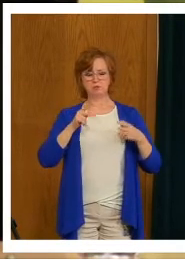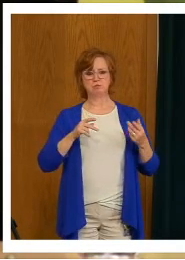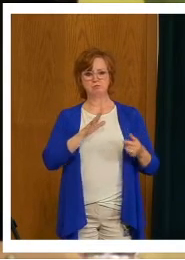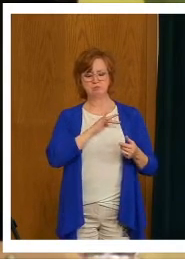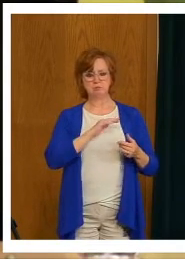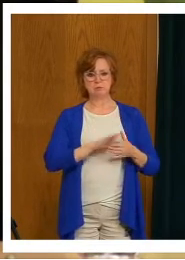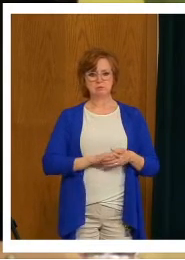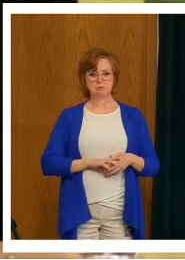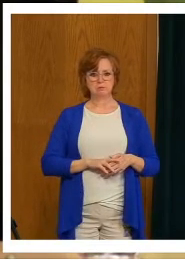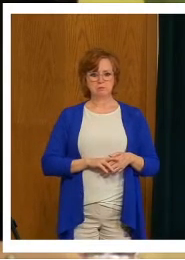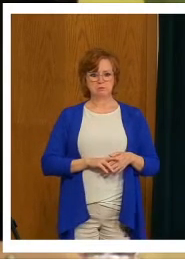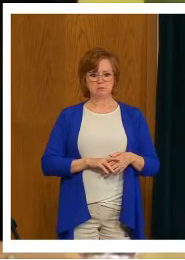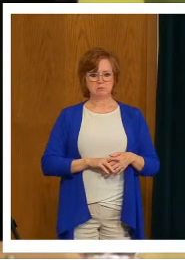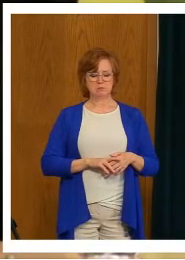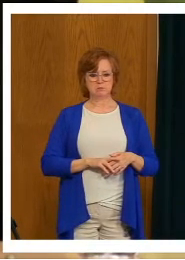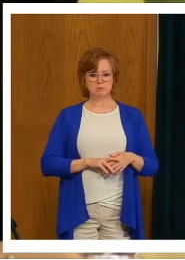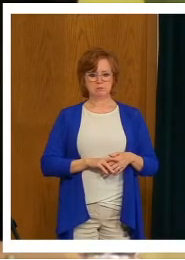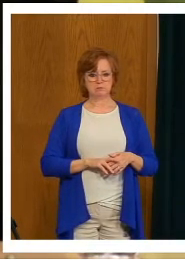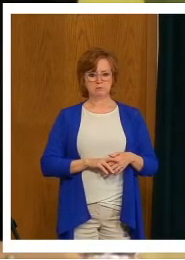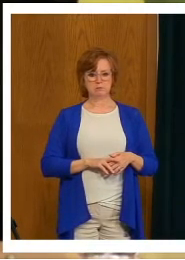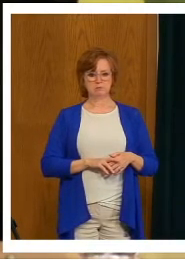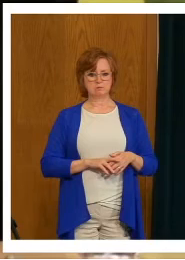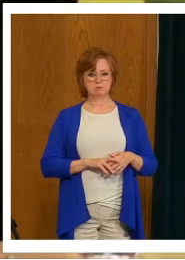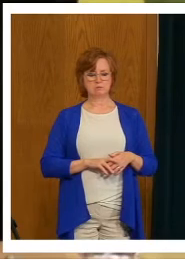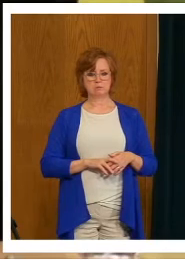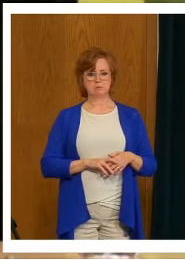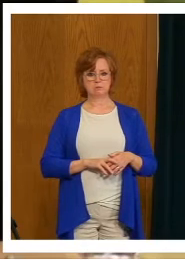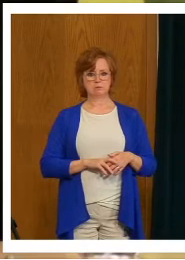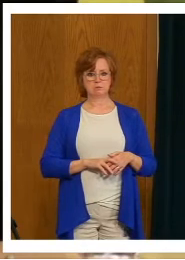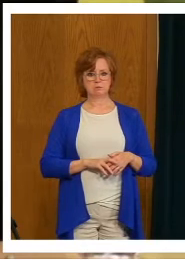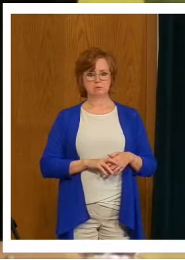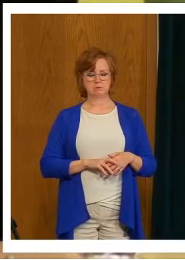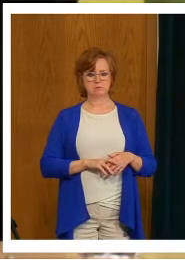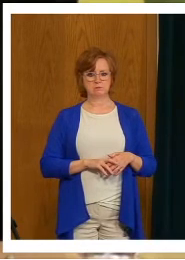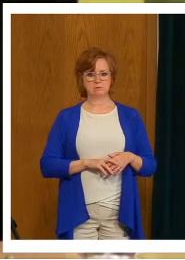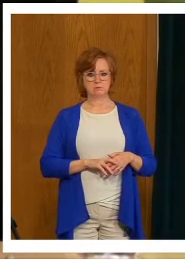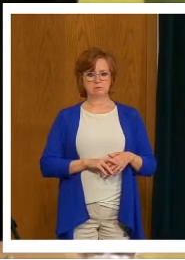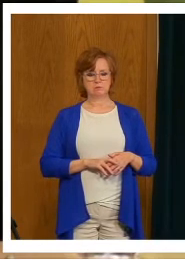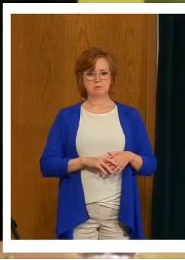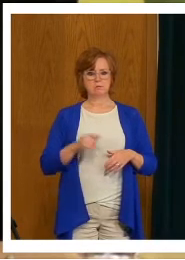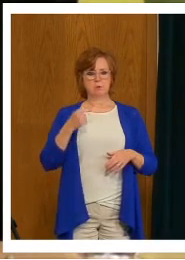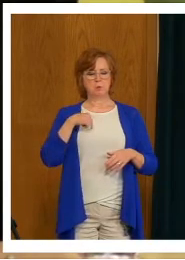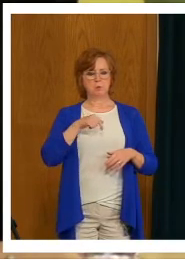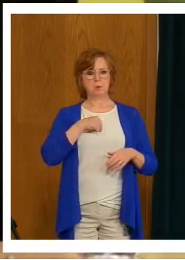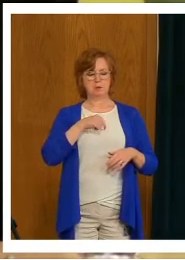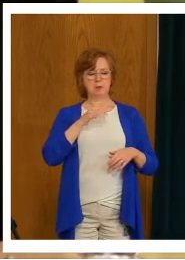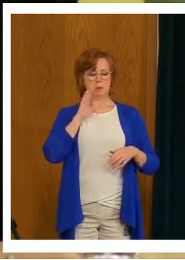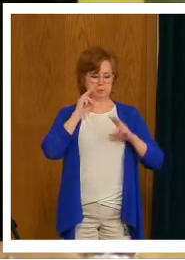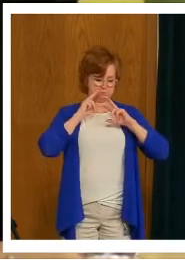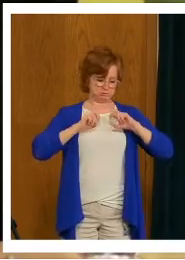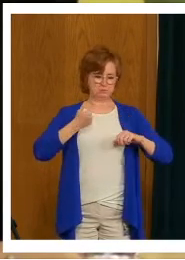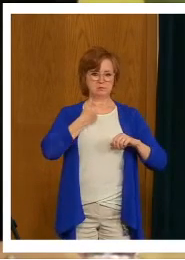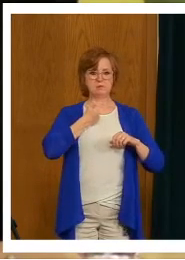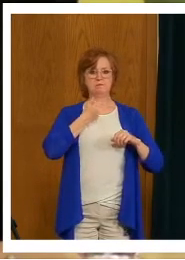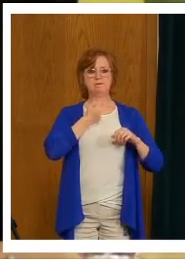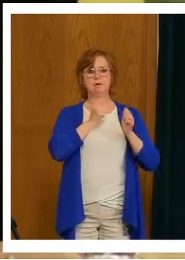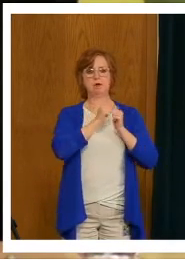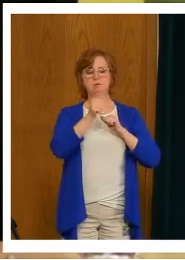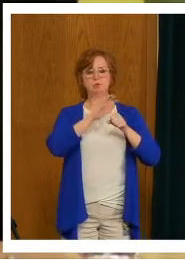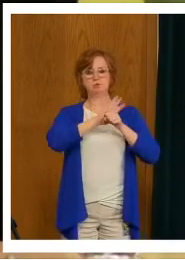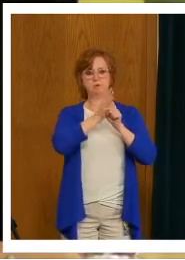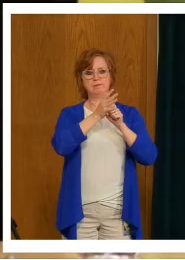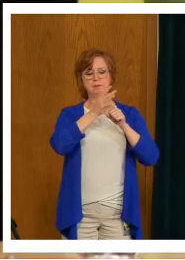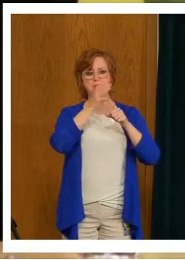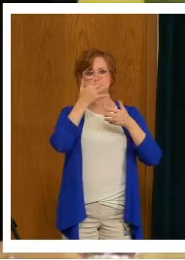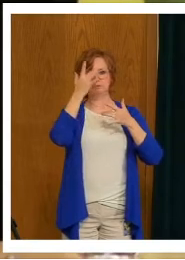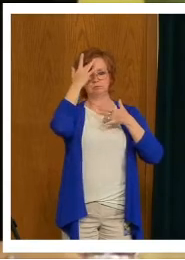simple questions that I'm sure we'll be looking at when we ultimately find our way through this COVID pandemic. For example, are